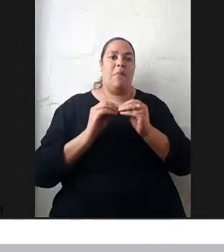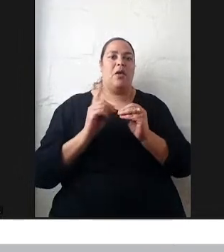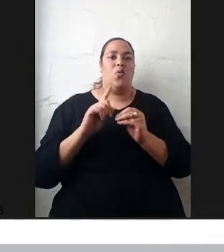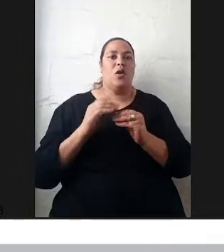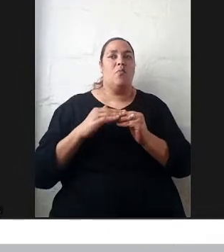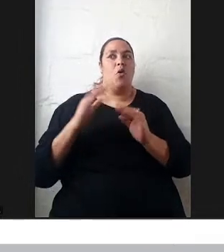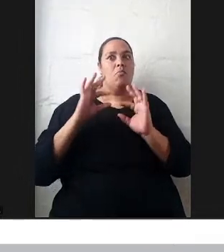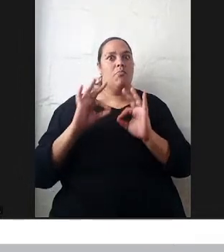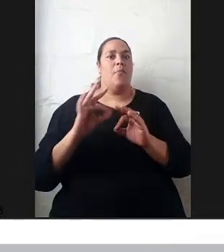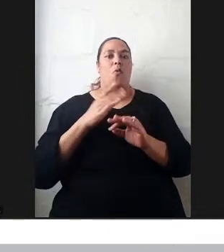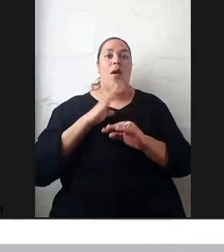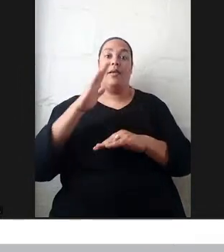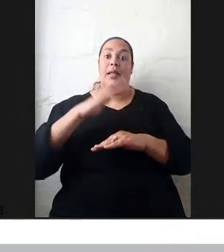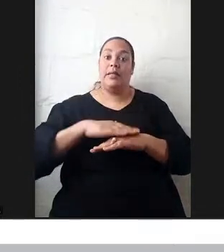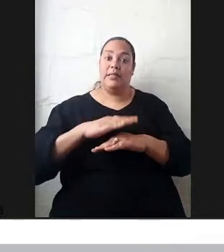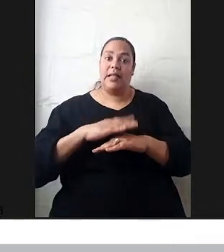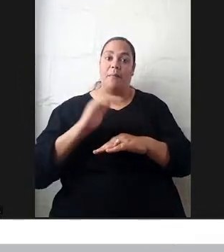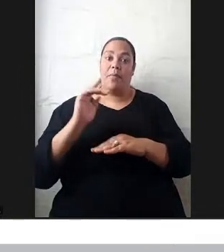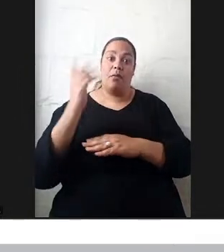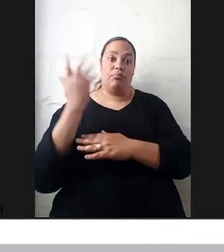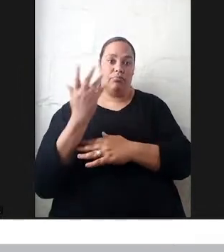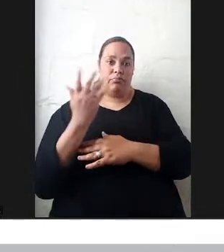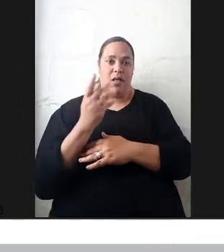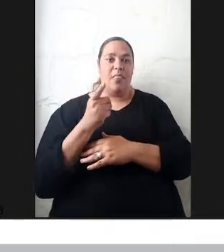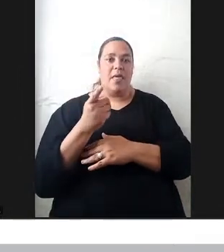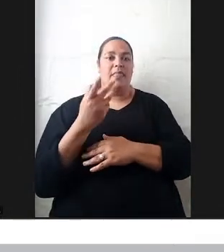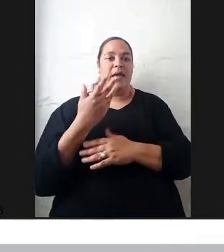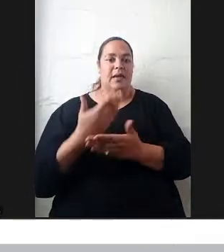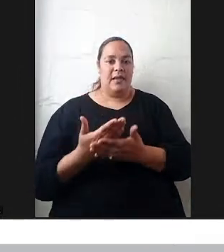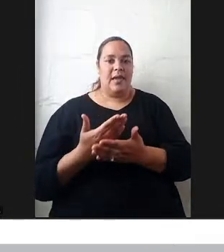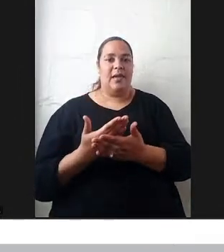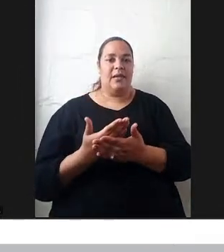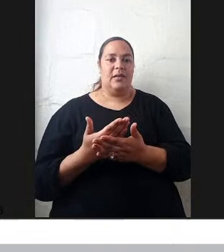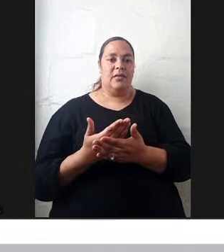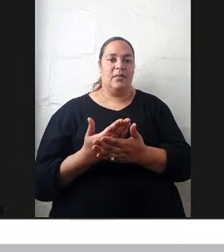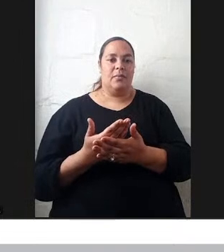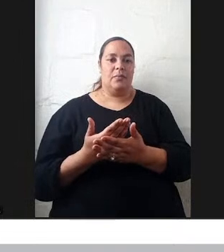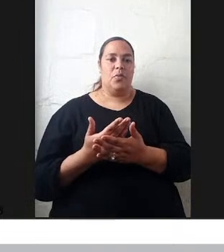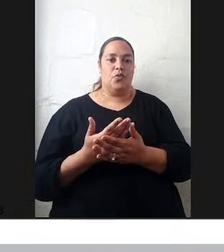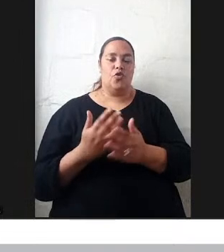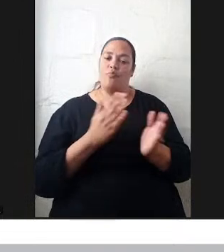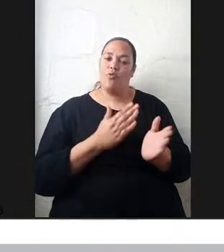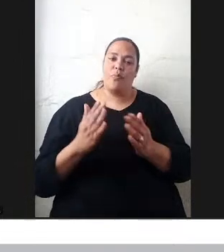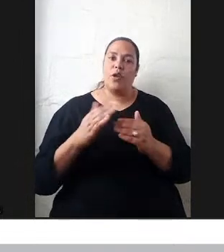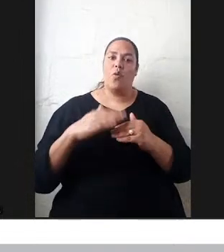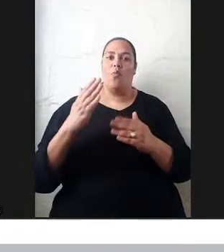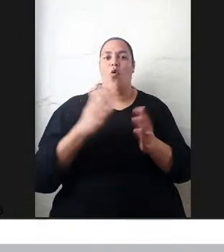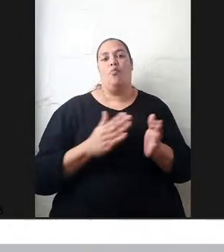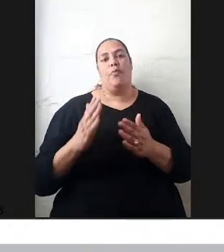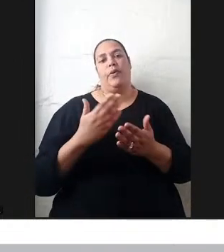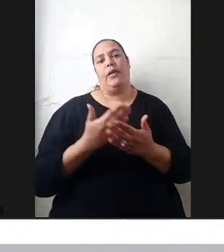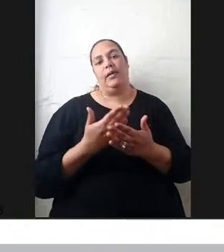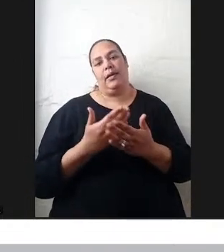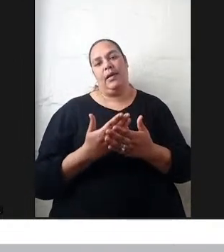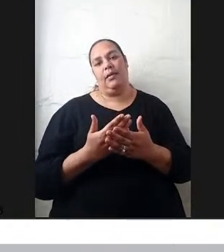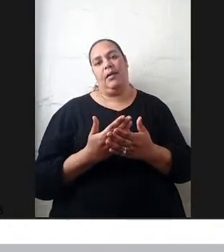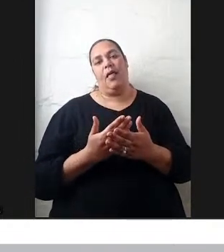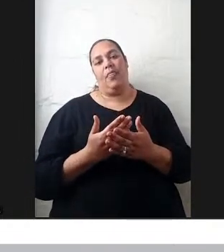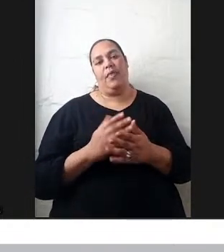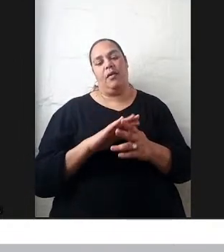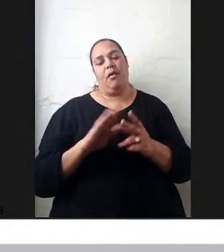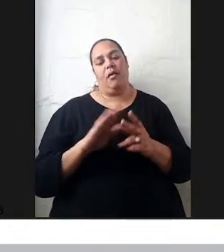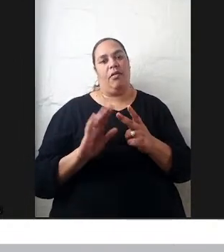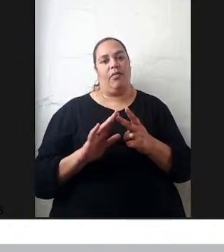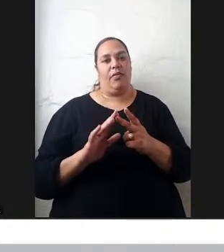next time they present, you know, they can actually be prepared or more prepared. And then the other thing